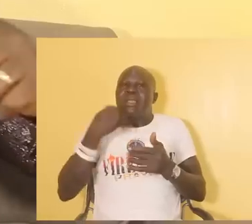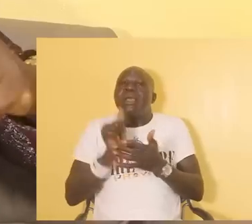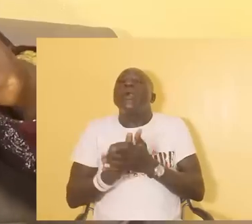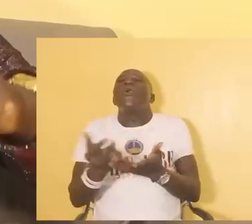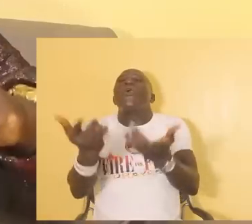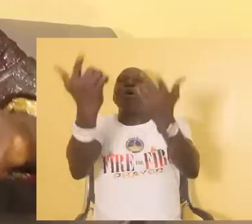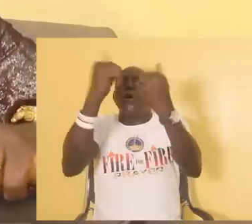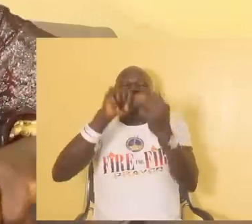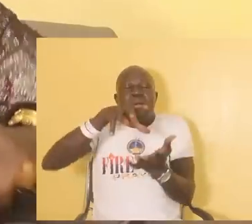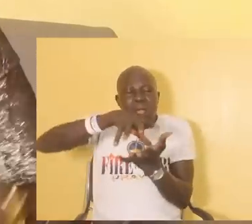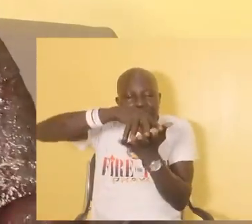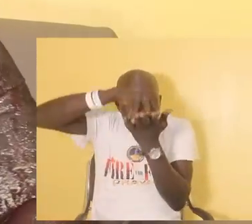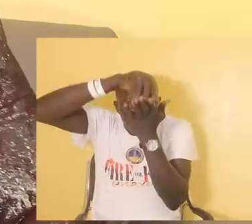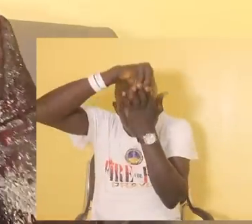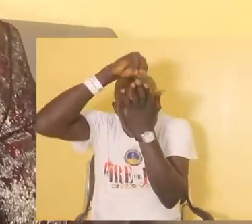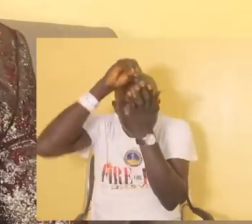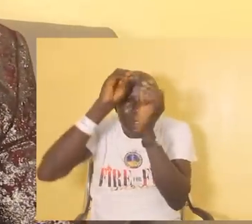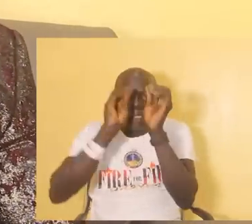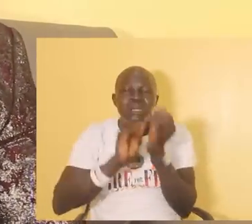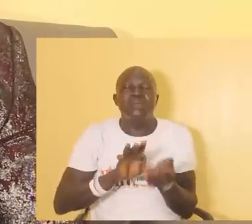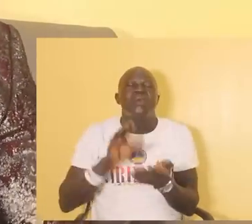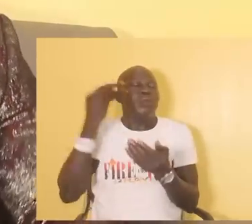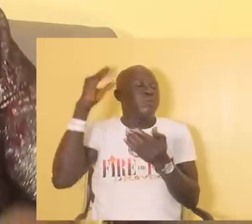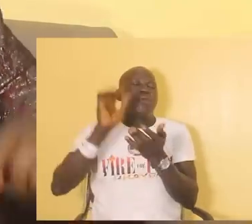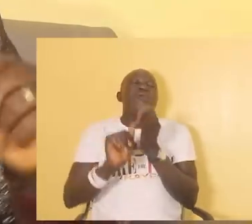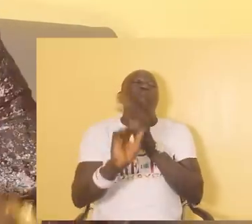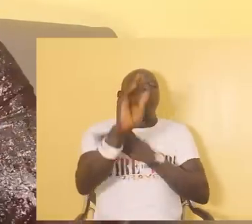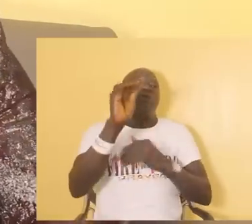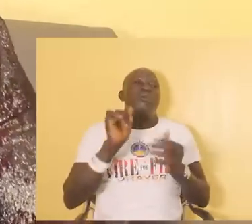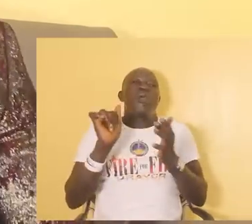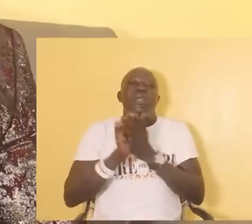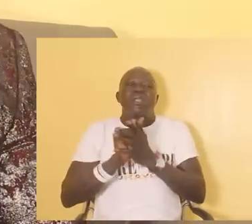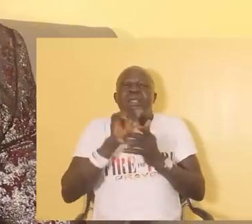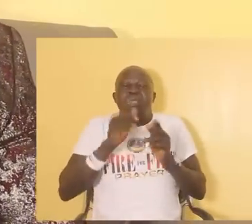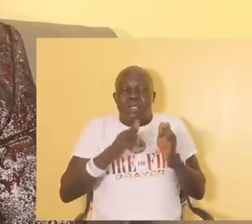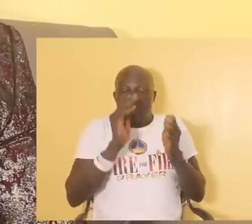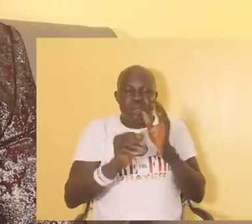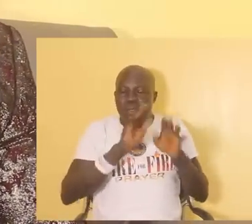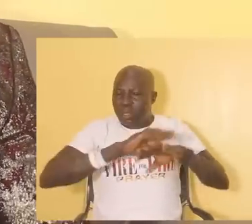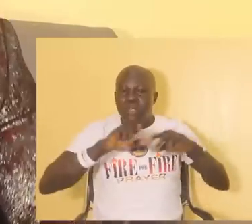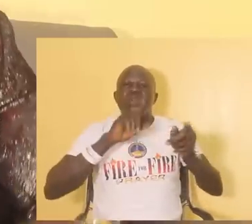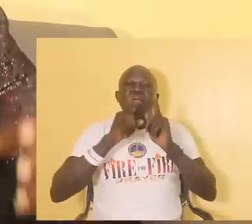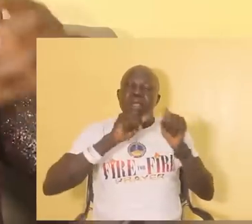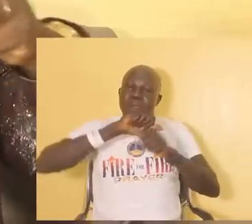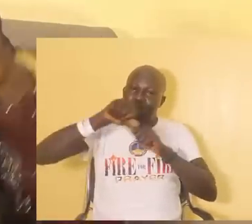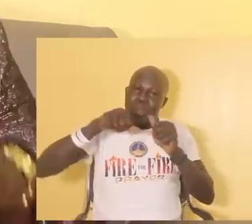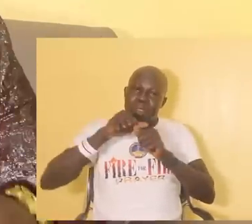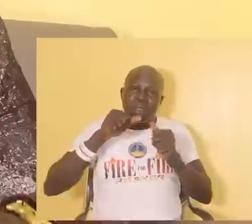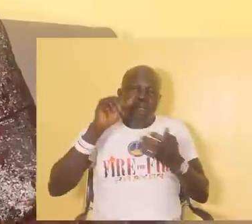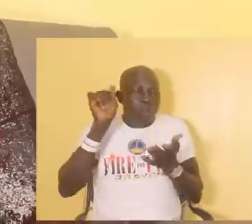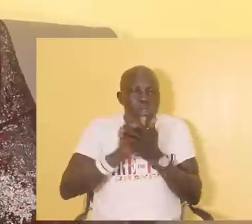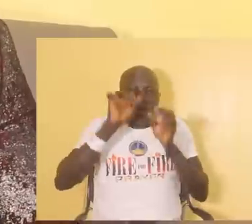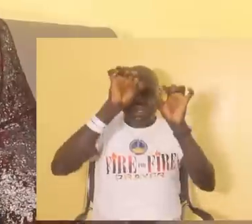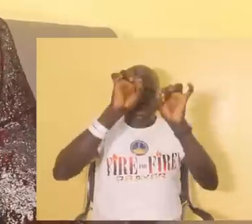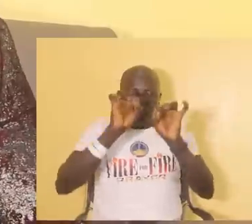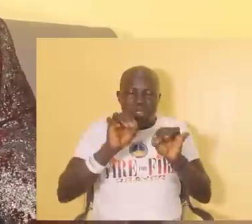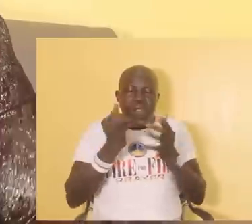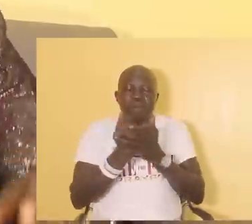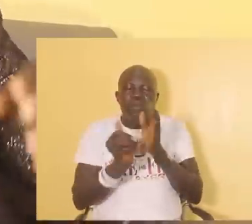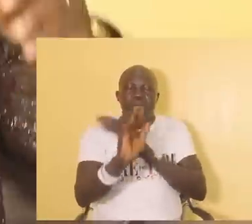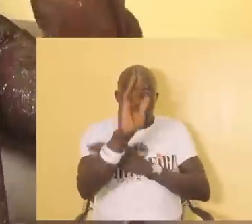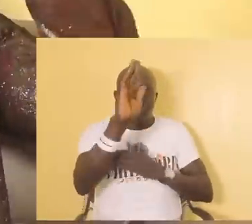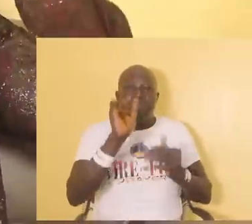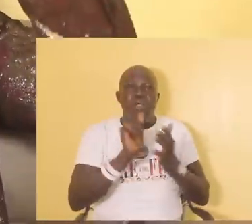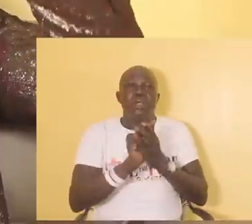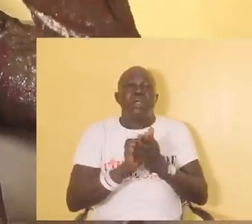wa ko ẹkọ lọdọ mi. He said, come and learn from me. Ẹkọ yẹn ni mo sọ nipa. Is that doctrine that I'm talking about? Ninu ẹkọ Ọlọrun. From the doctrine of